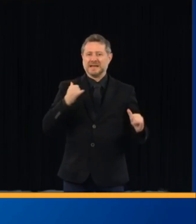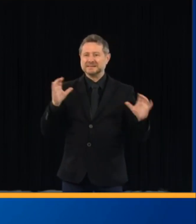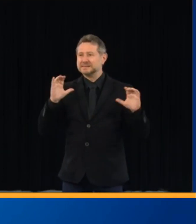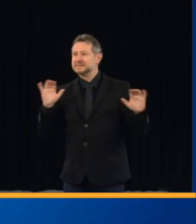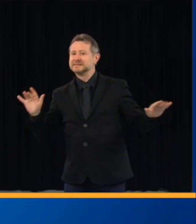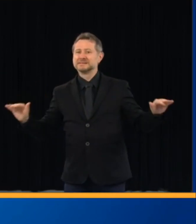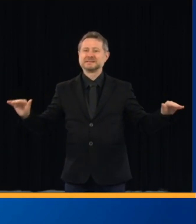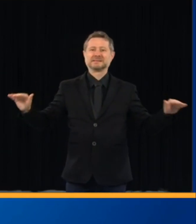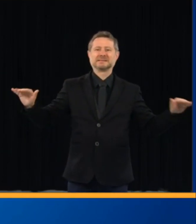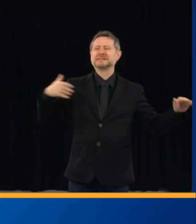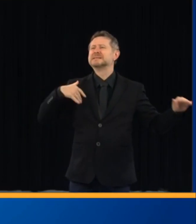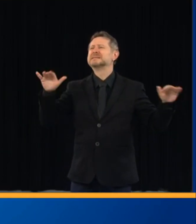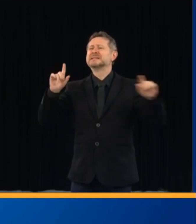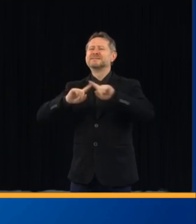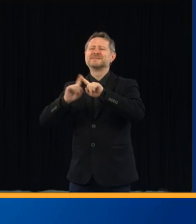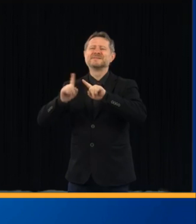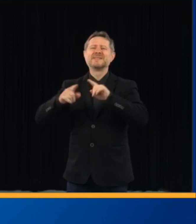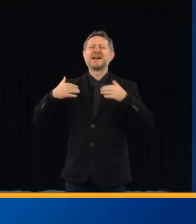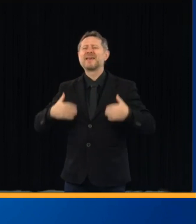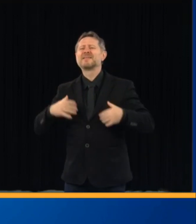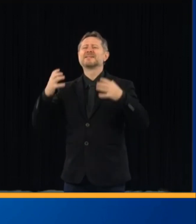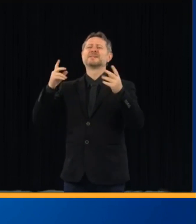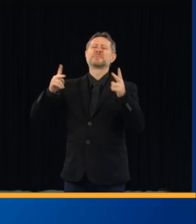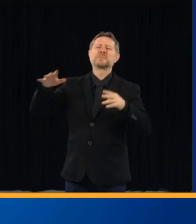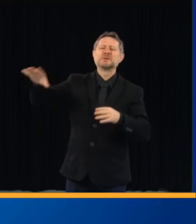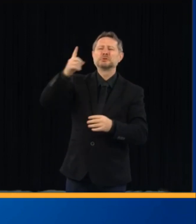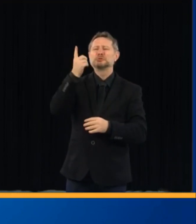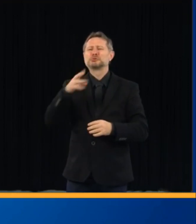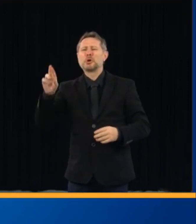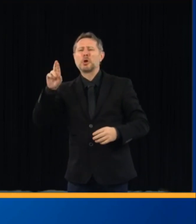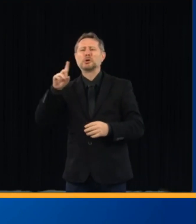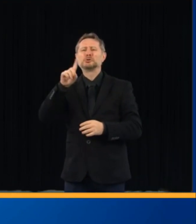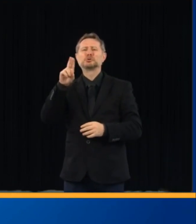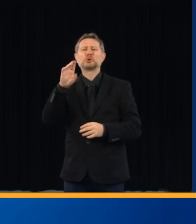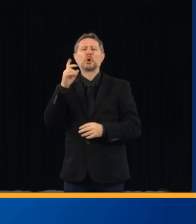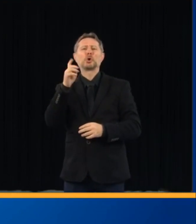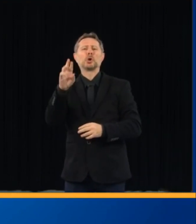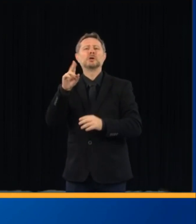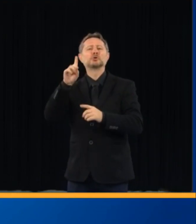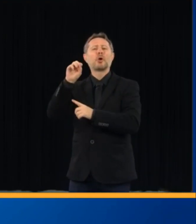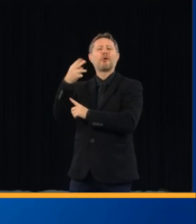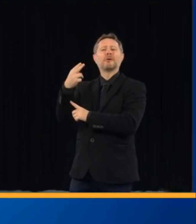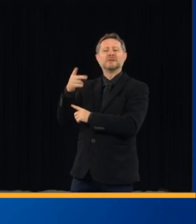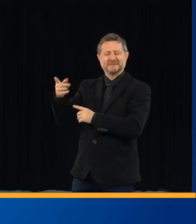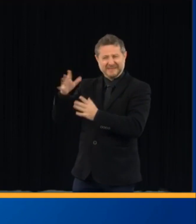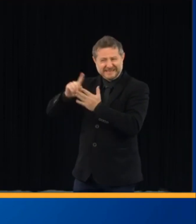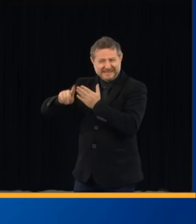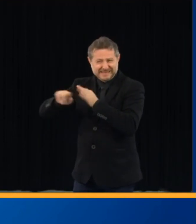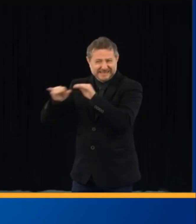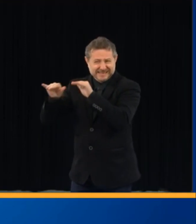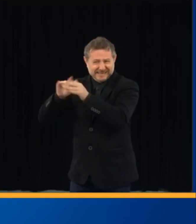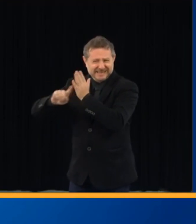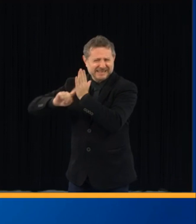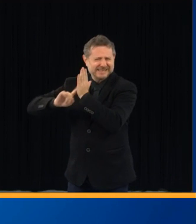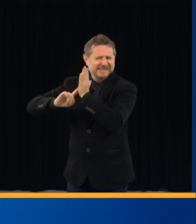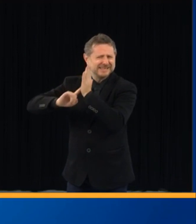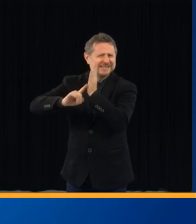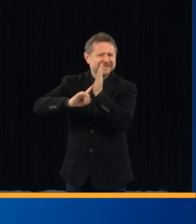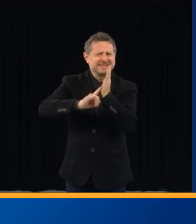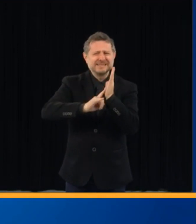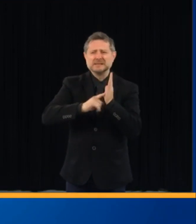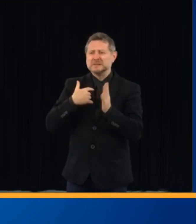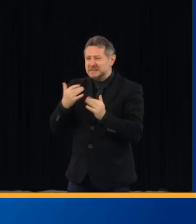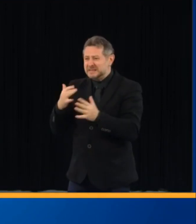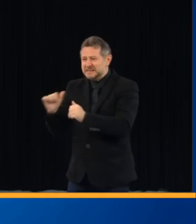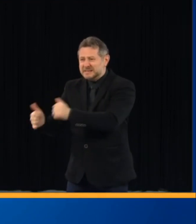people all across the nation. Dr. Zucker's done all sorts of research. And we have extraordinary measures in place that can make